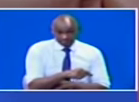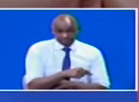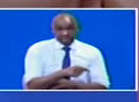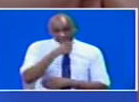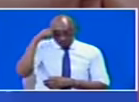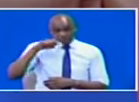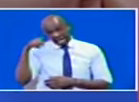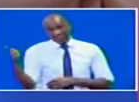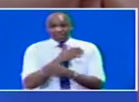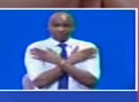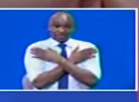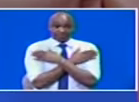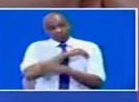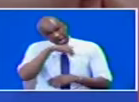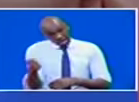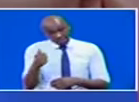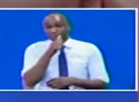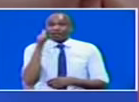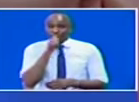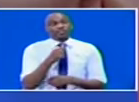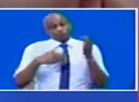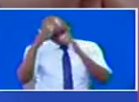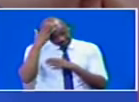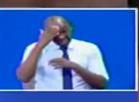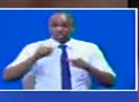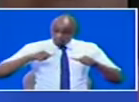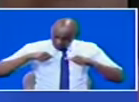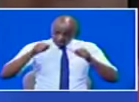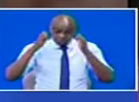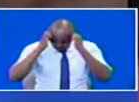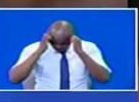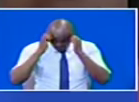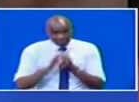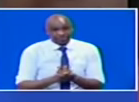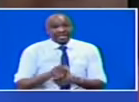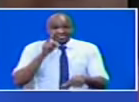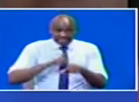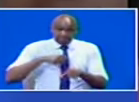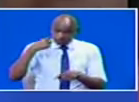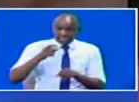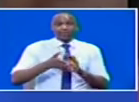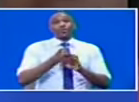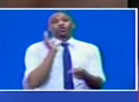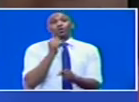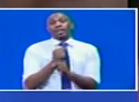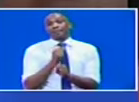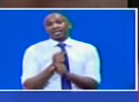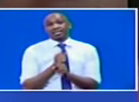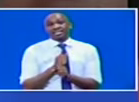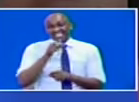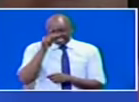other friends from private universities are now studying, they're now in class. When we say we are withdrawing labor, it is not